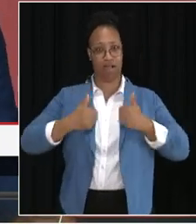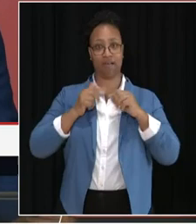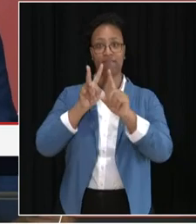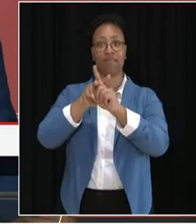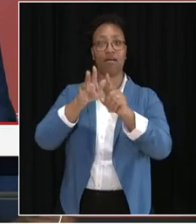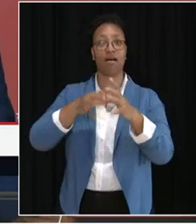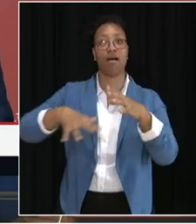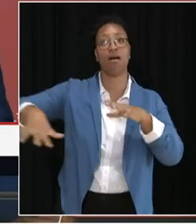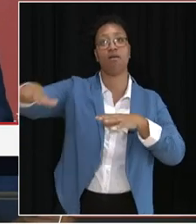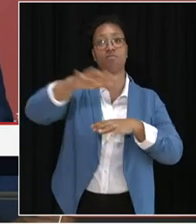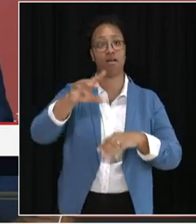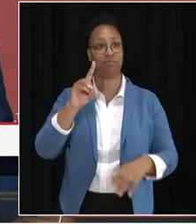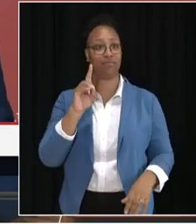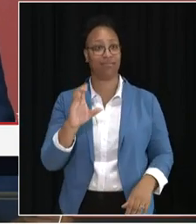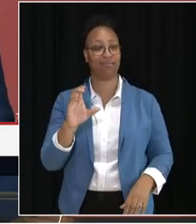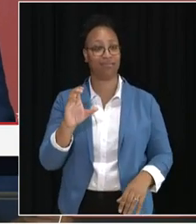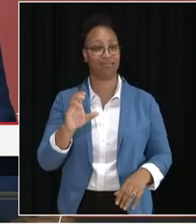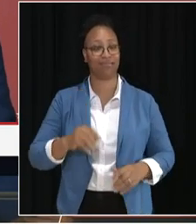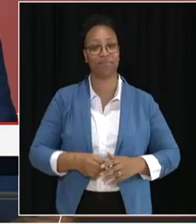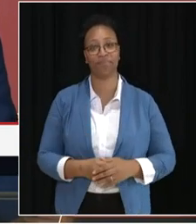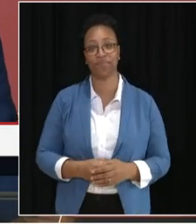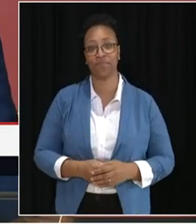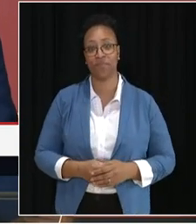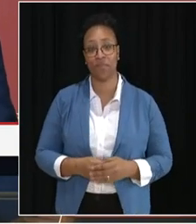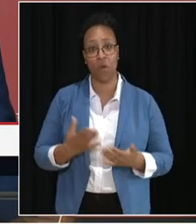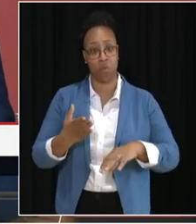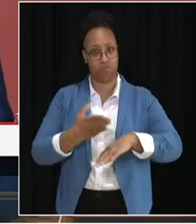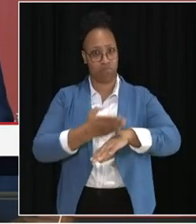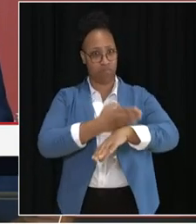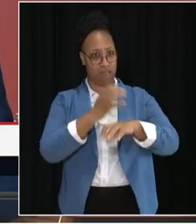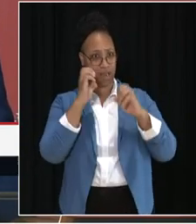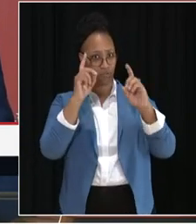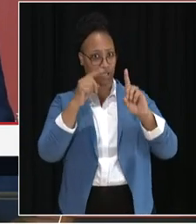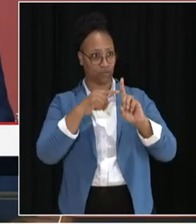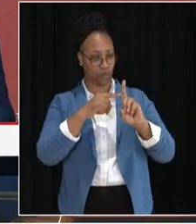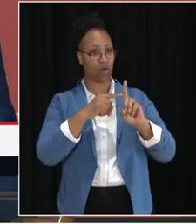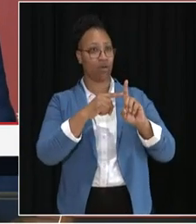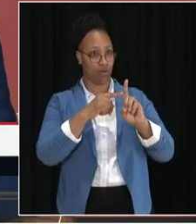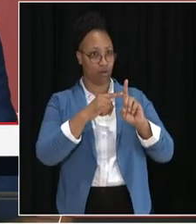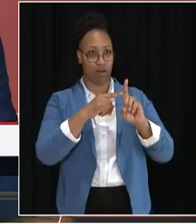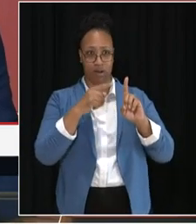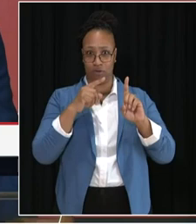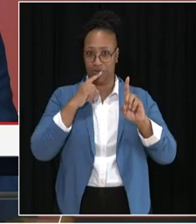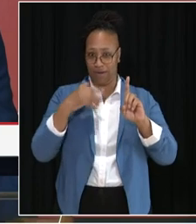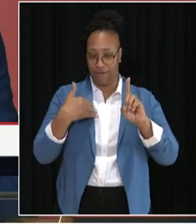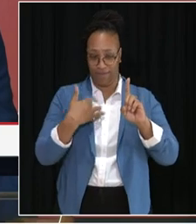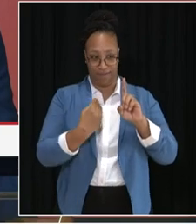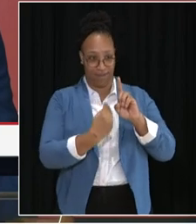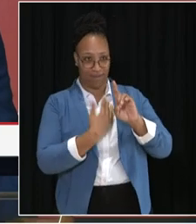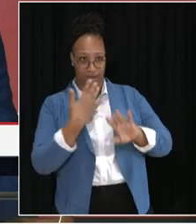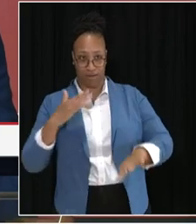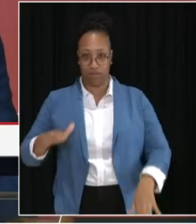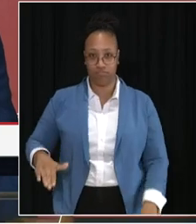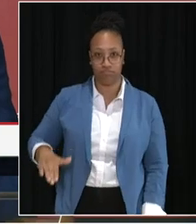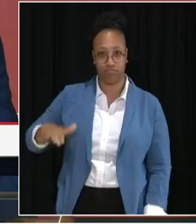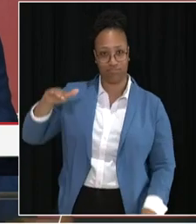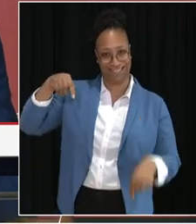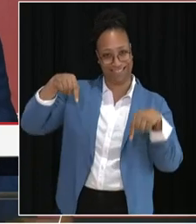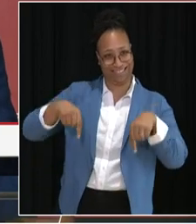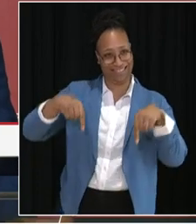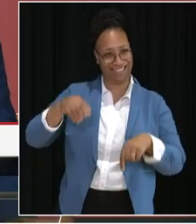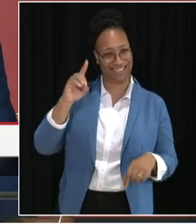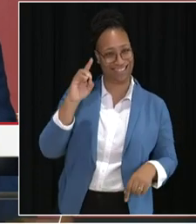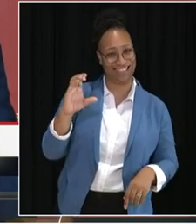enriching educations, I am honored to introduce a native Washingtonian, someone we all know is an advocate